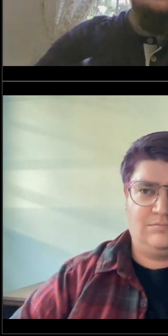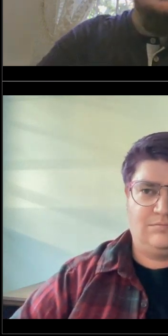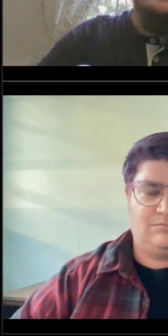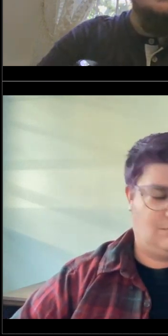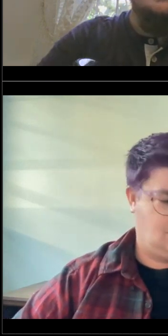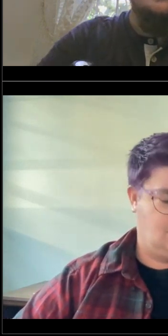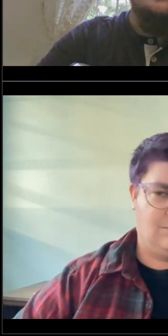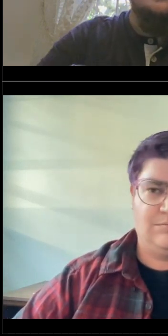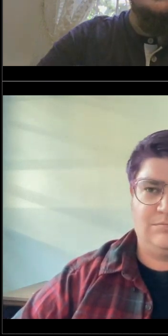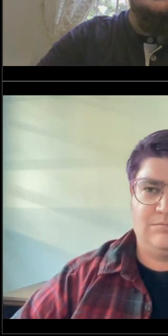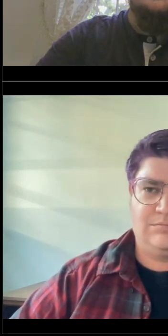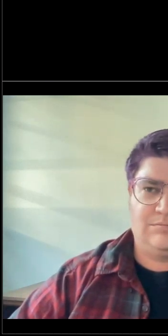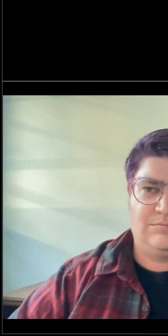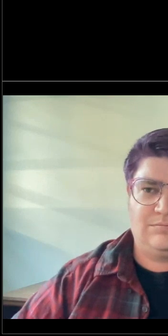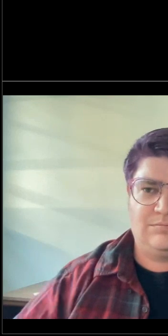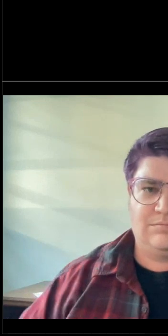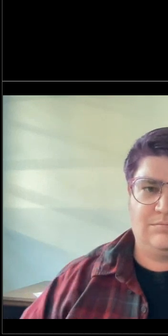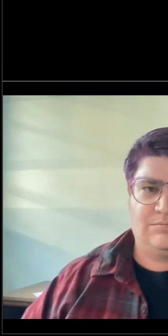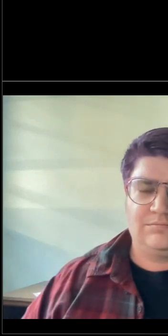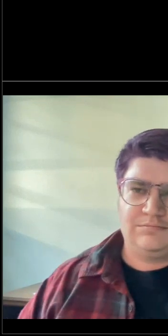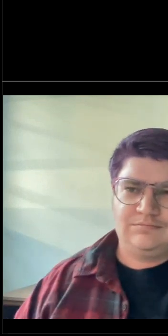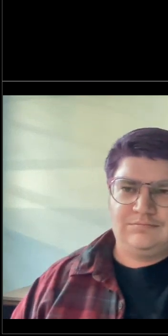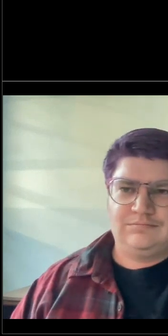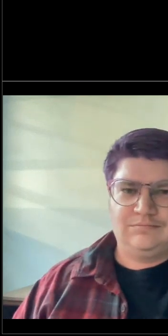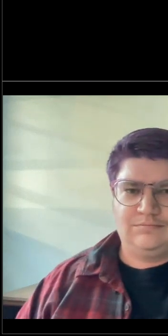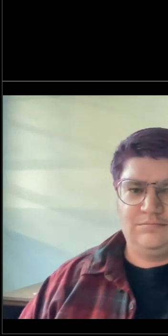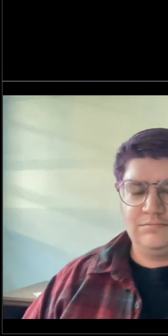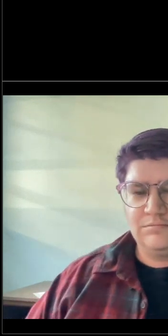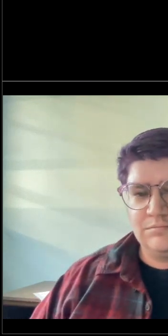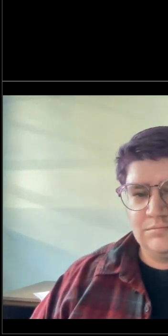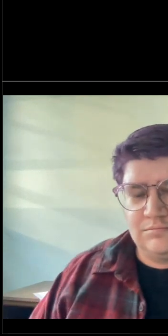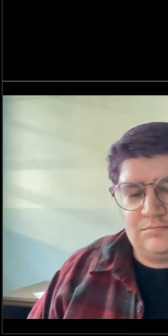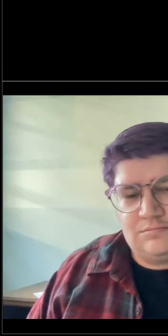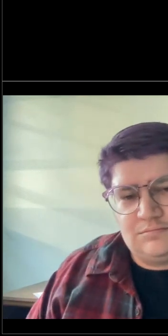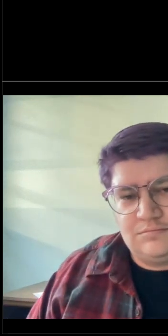that pronoun? Is that how so-and-so refers to themselves?